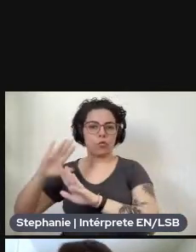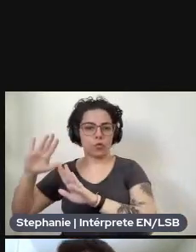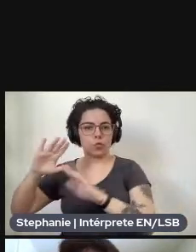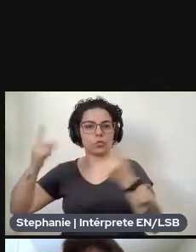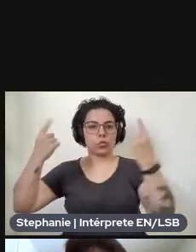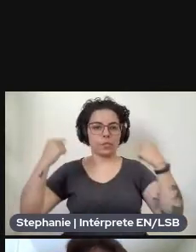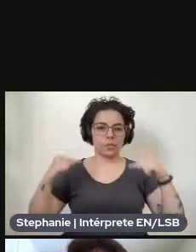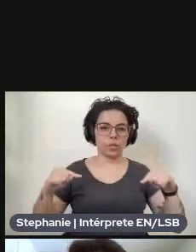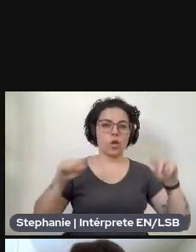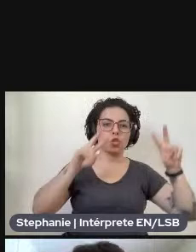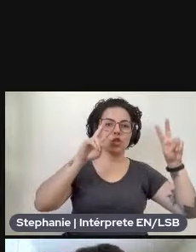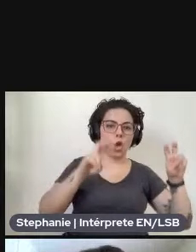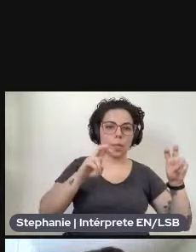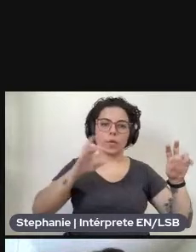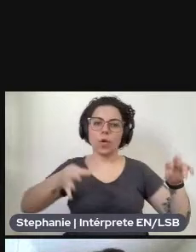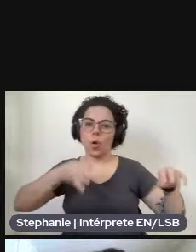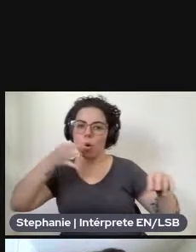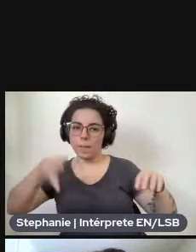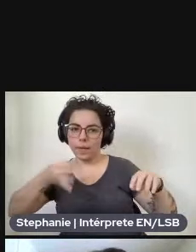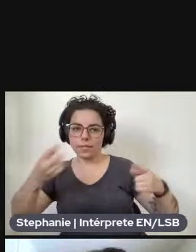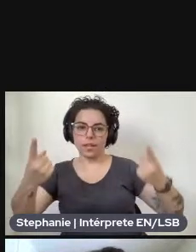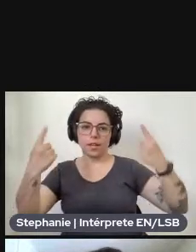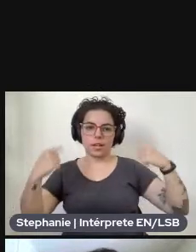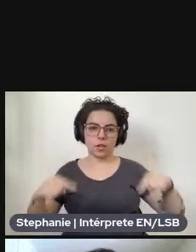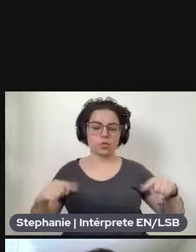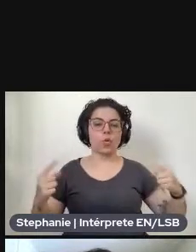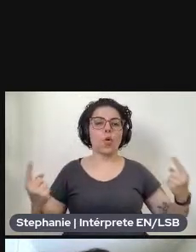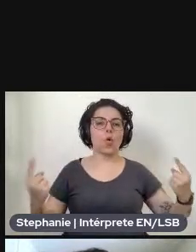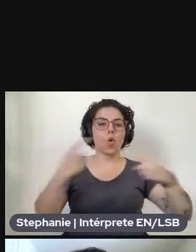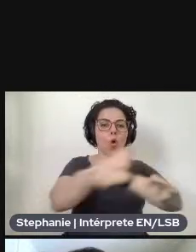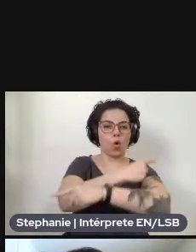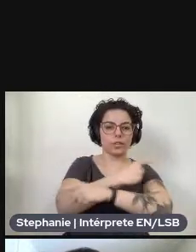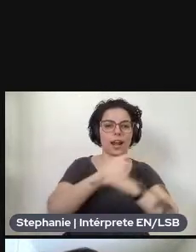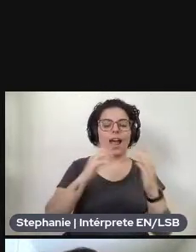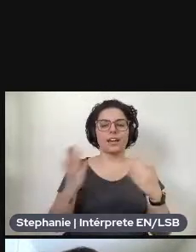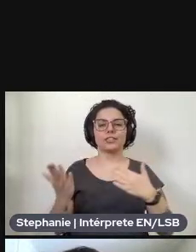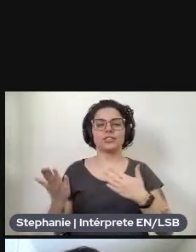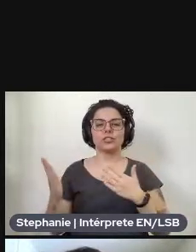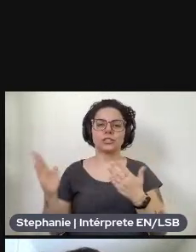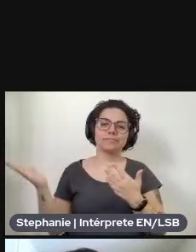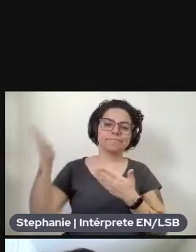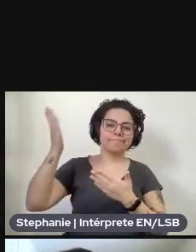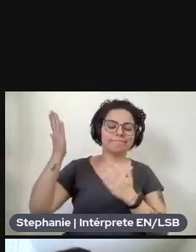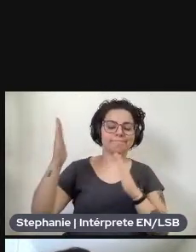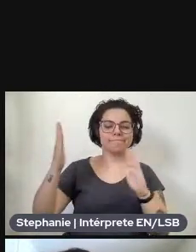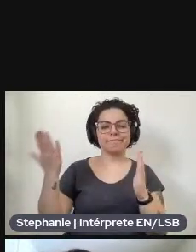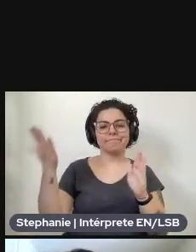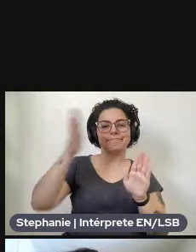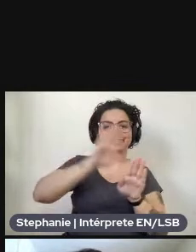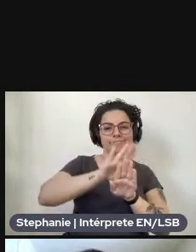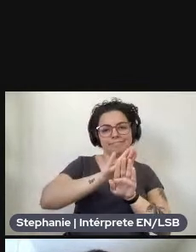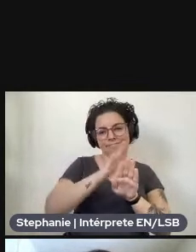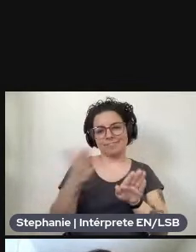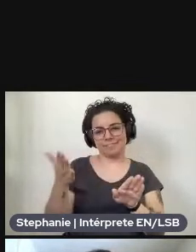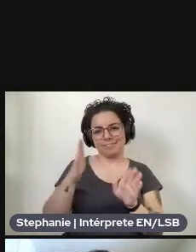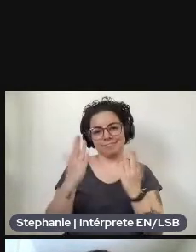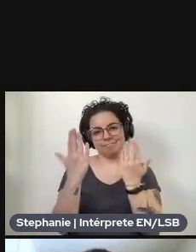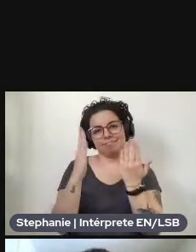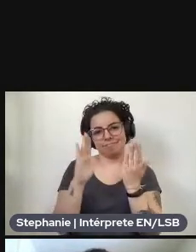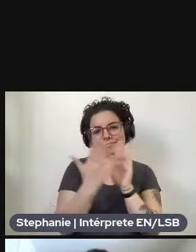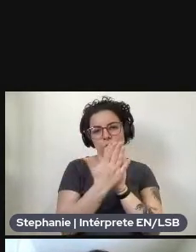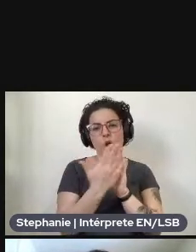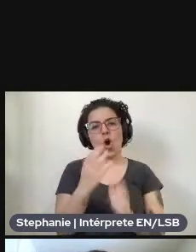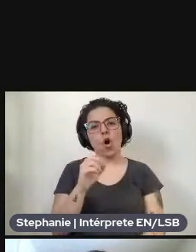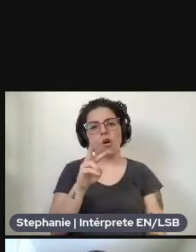is opposed to overlap. In each case, it is the first value for which we